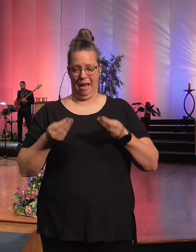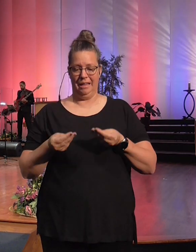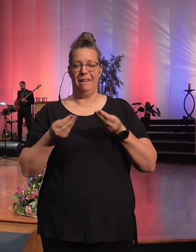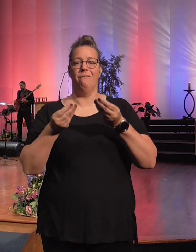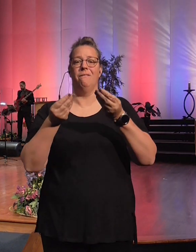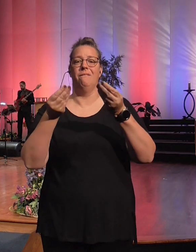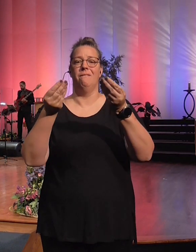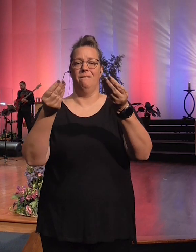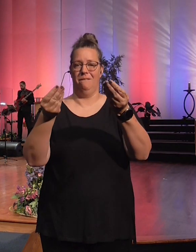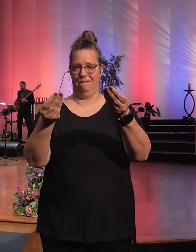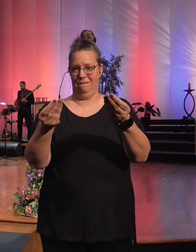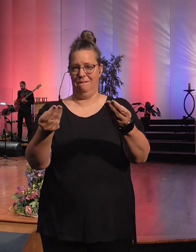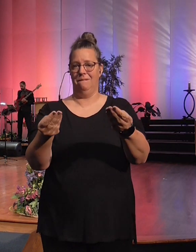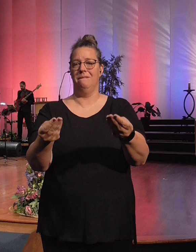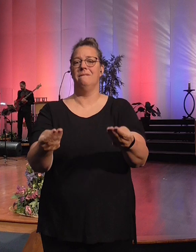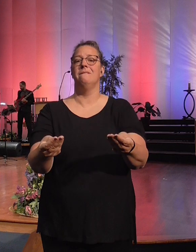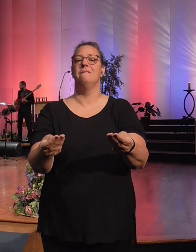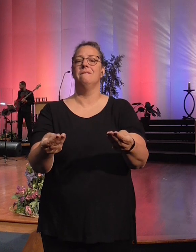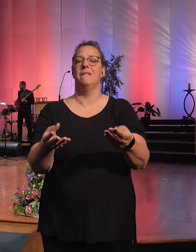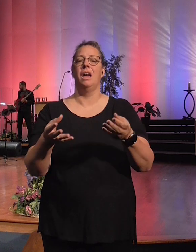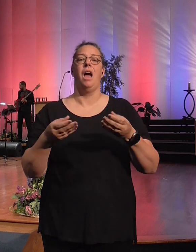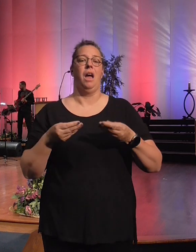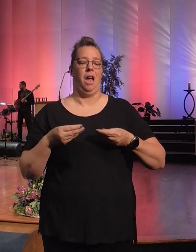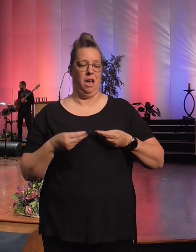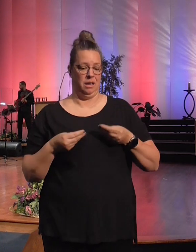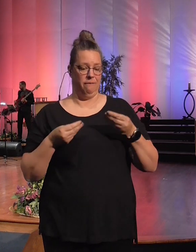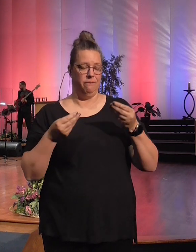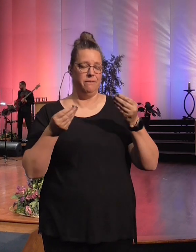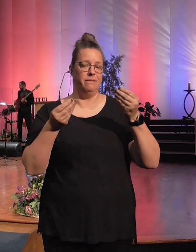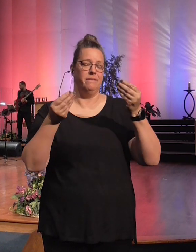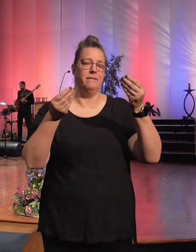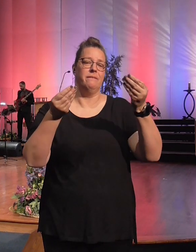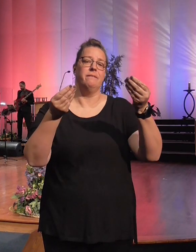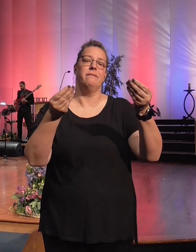all. I give.